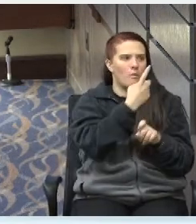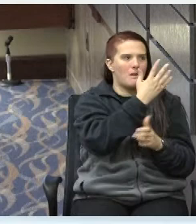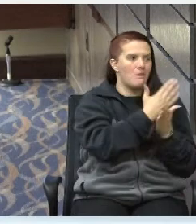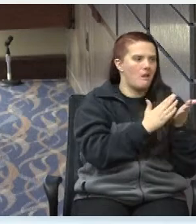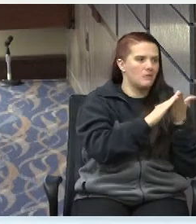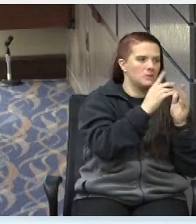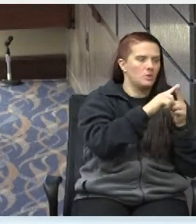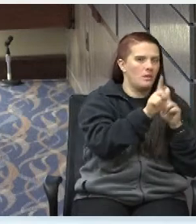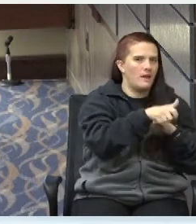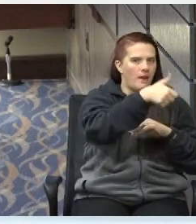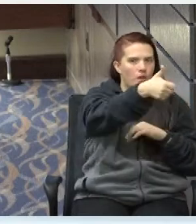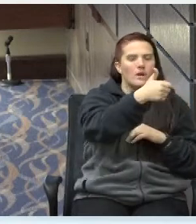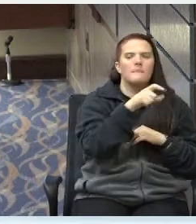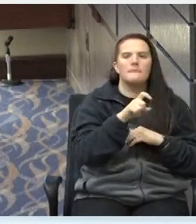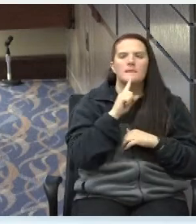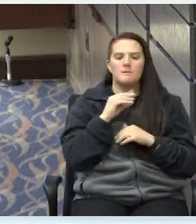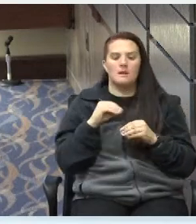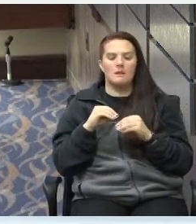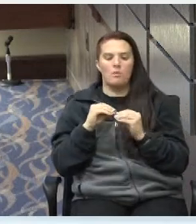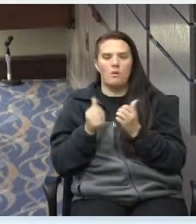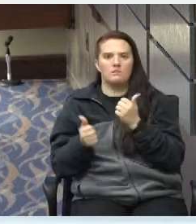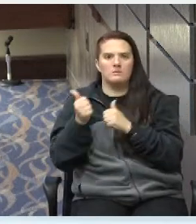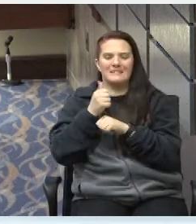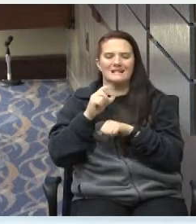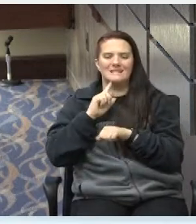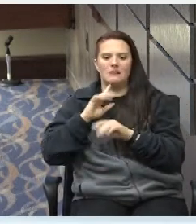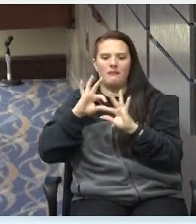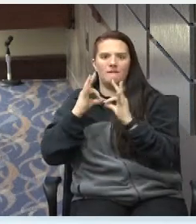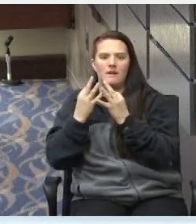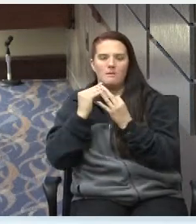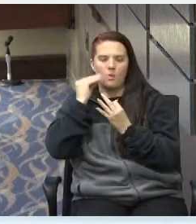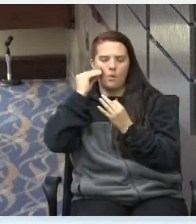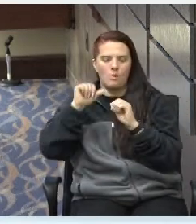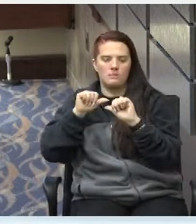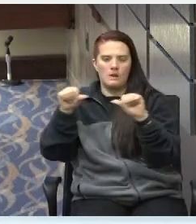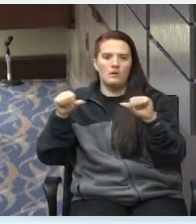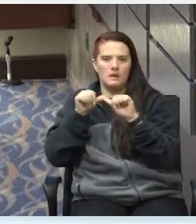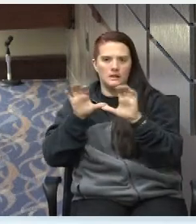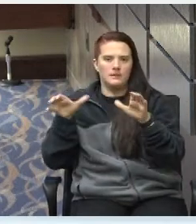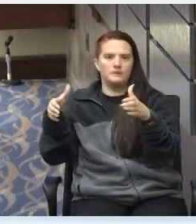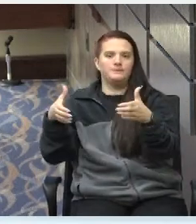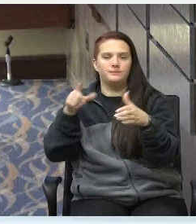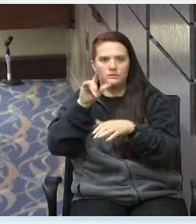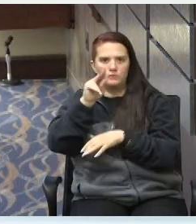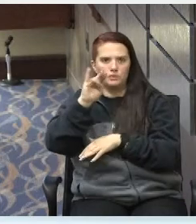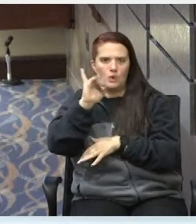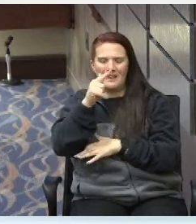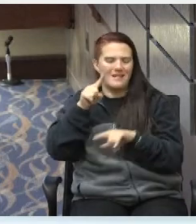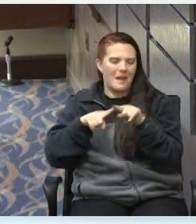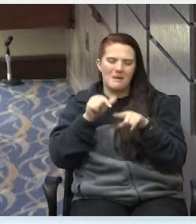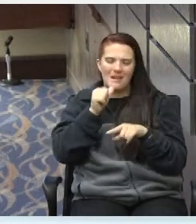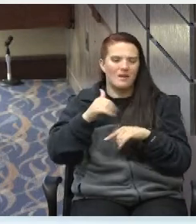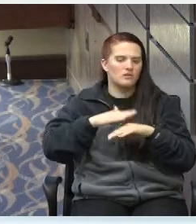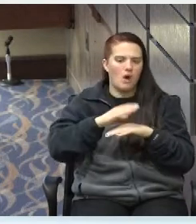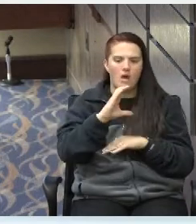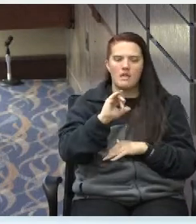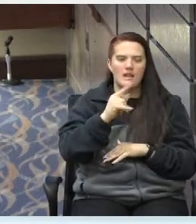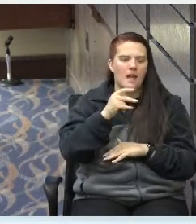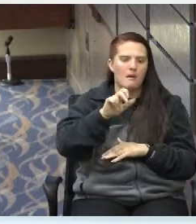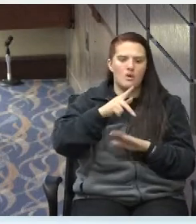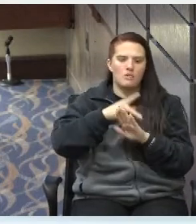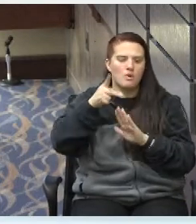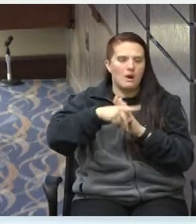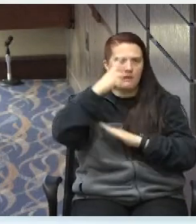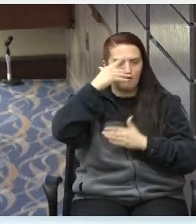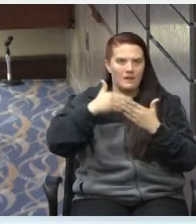other. It needs to be predominantly single-family residential zoning. Can't be anything that's on the capital program for the next 2